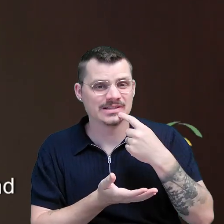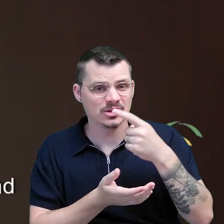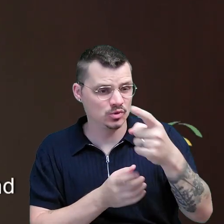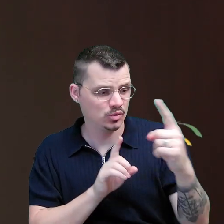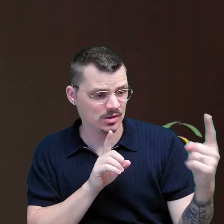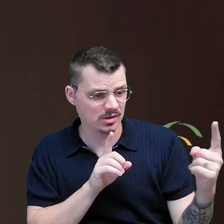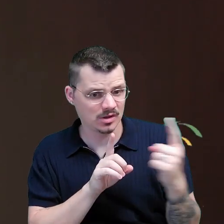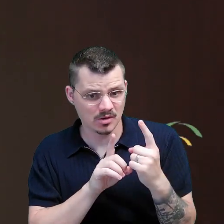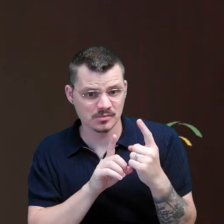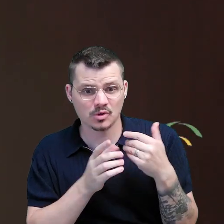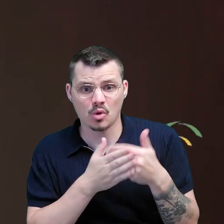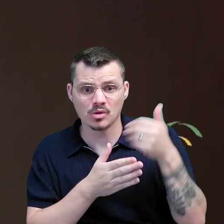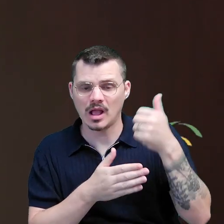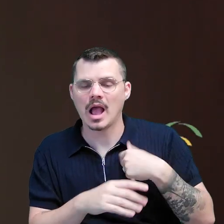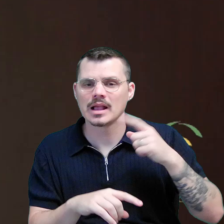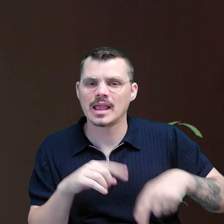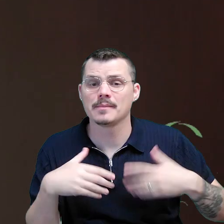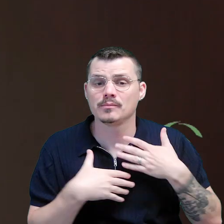closer than that and I can't breathe.